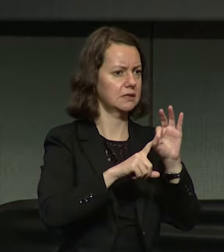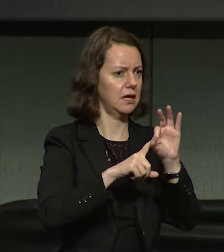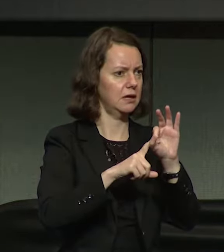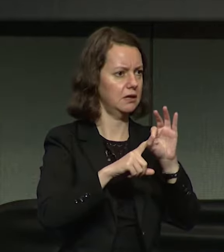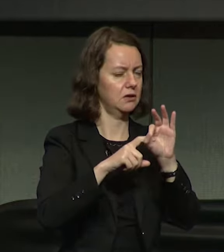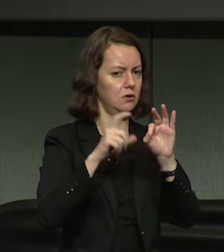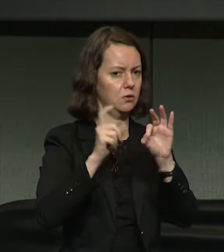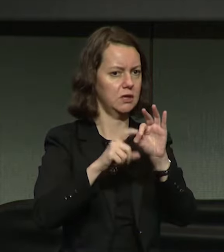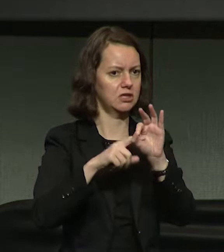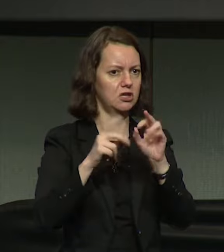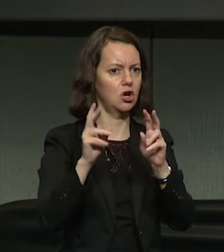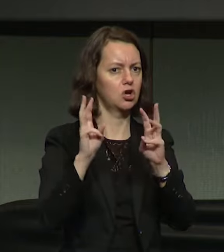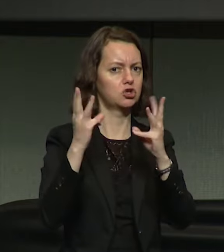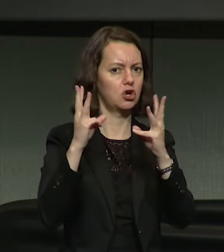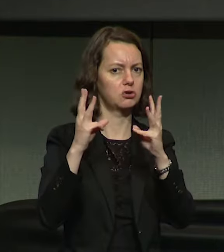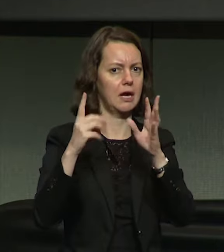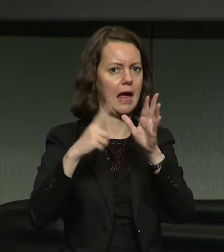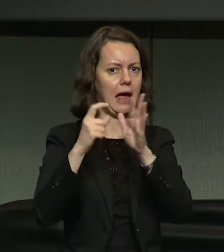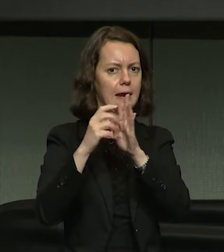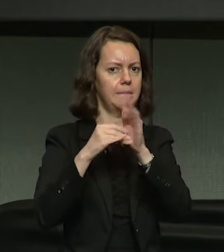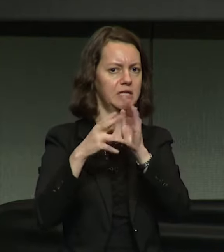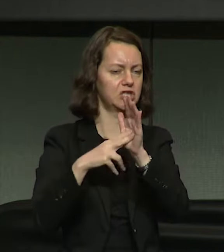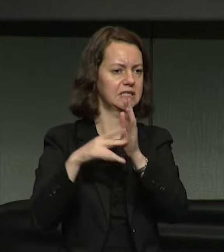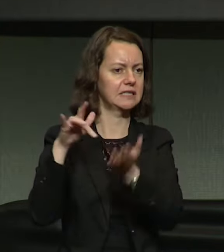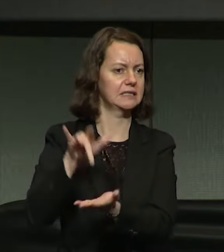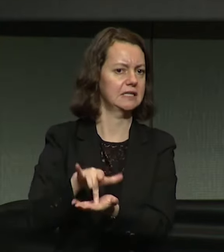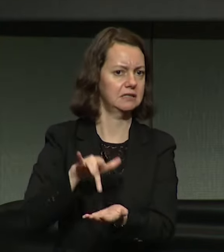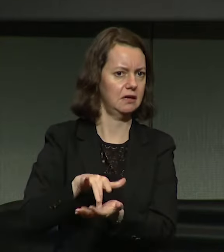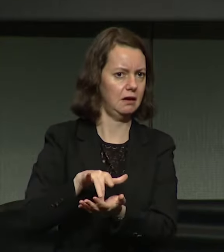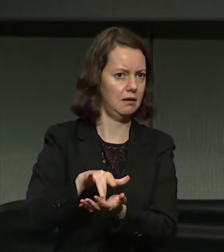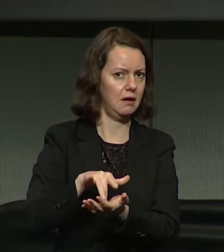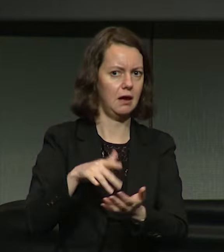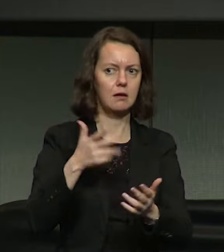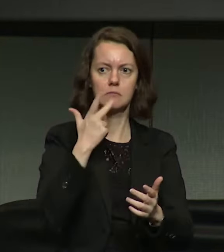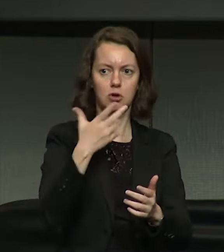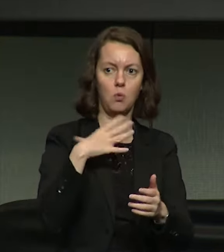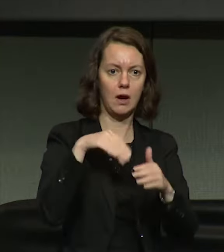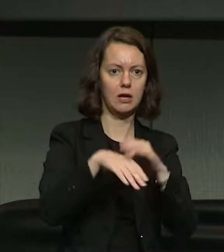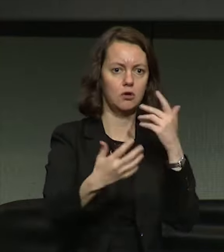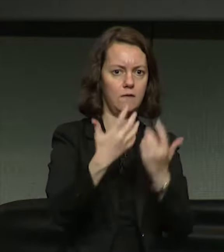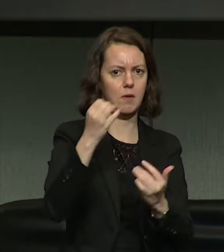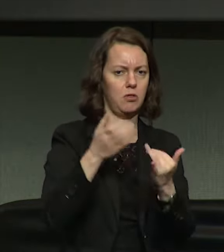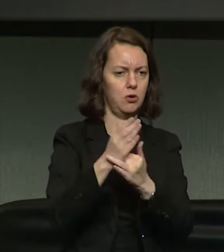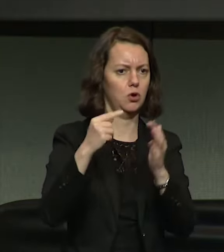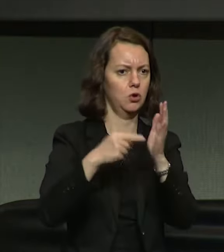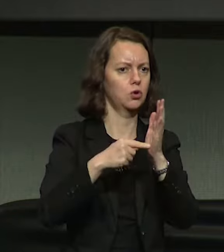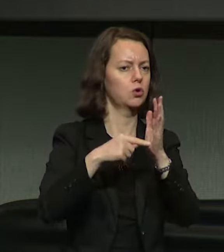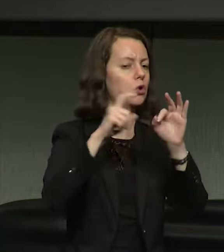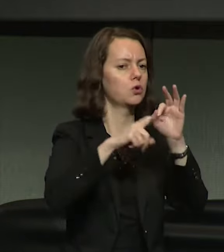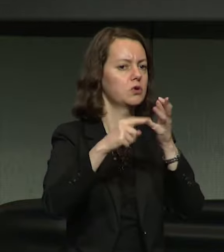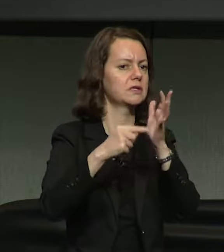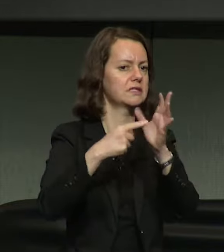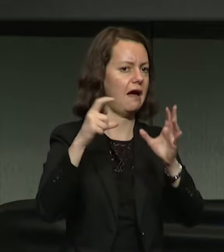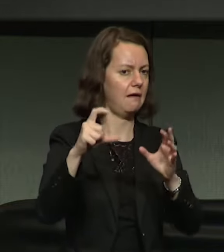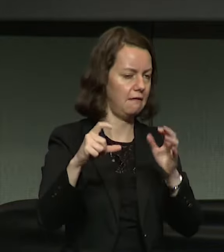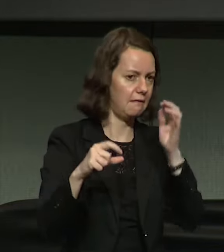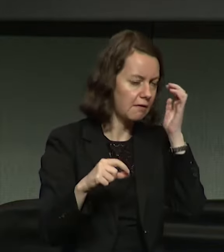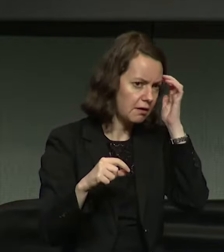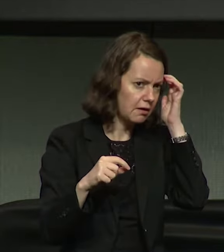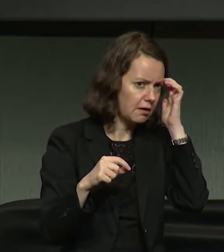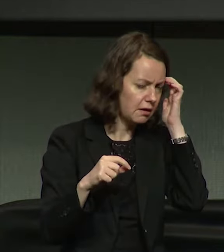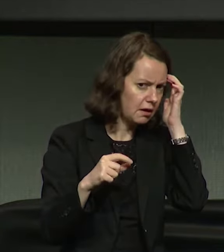meant the Queensland Tertiary Admission Centre form. So you fill this form in if you want to go to university. So I go and see the guidance counsellor. I